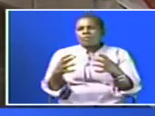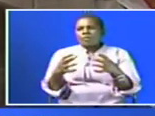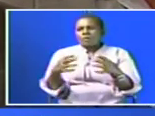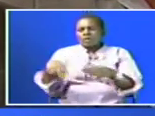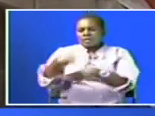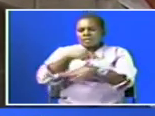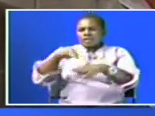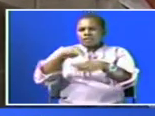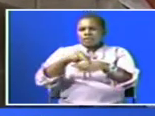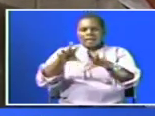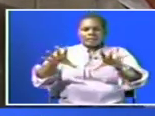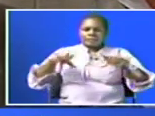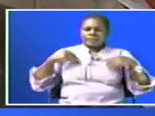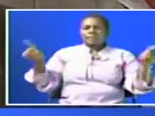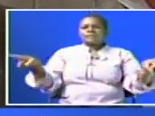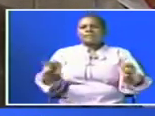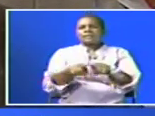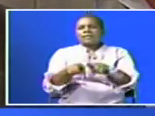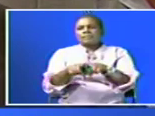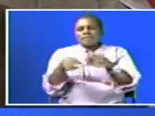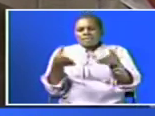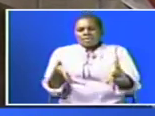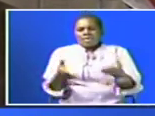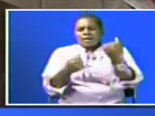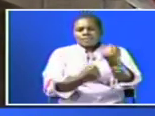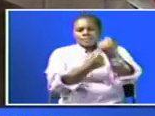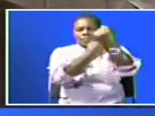nations also appreciate that. We are here to